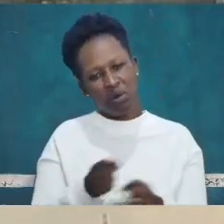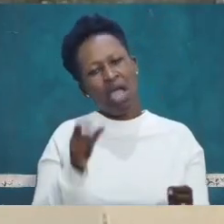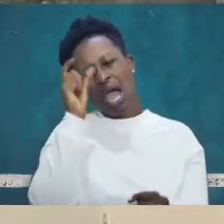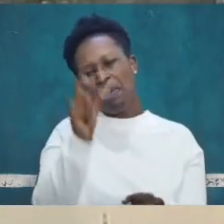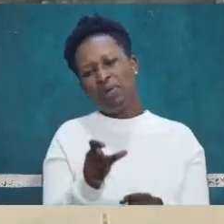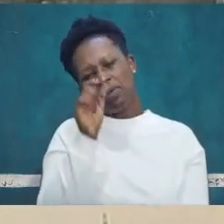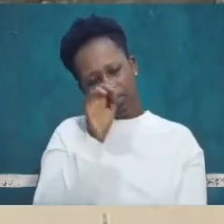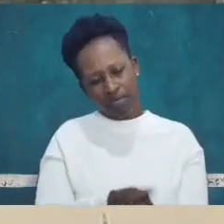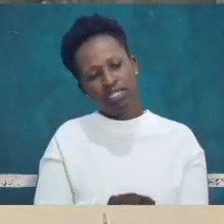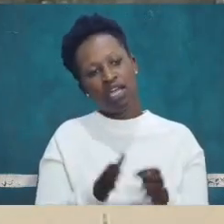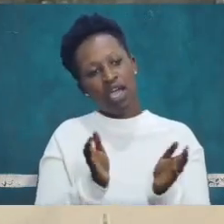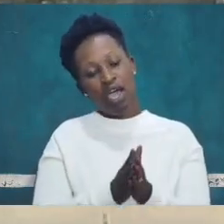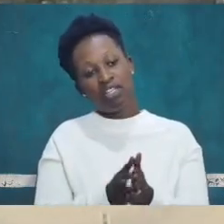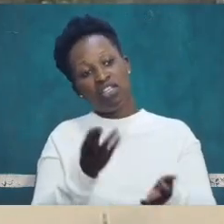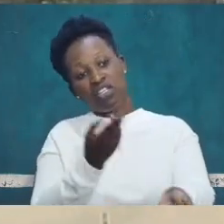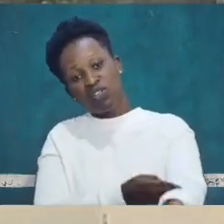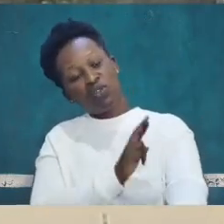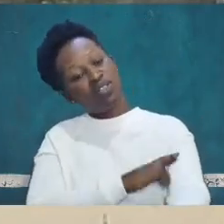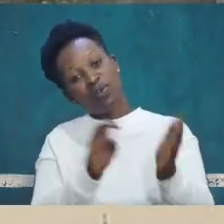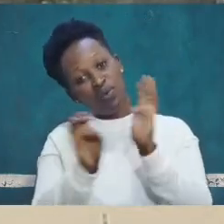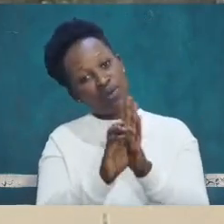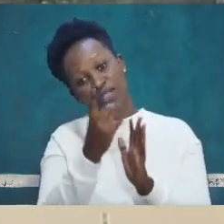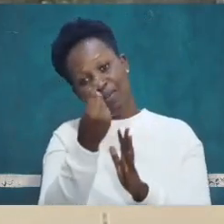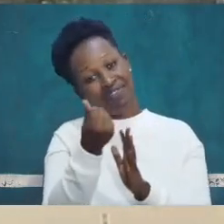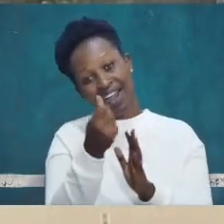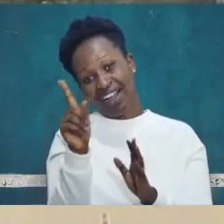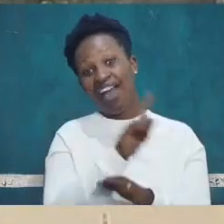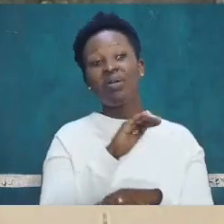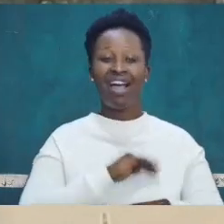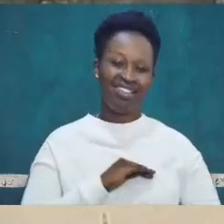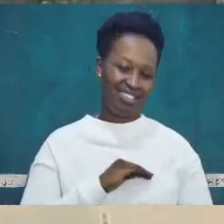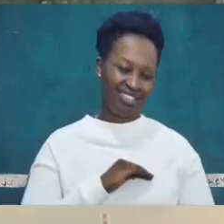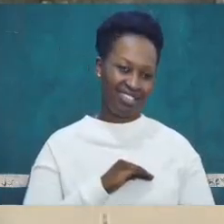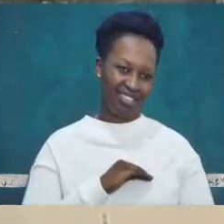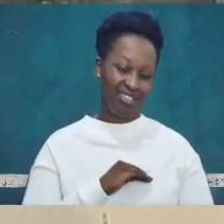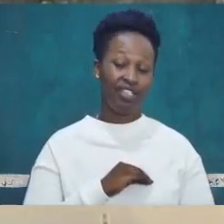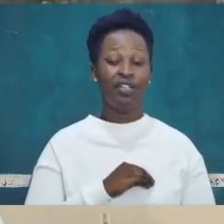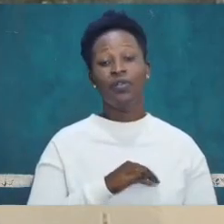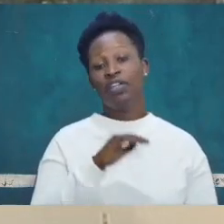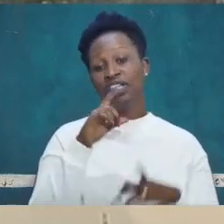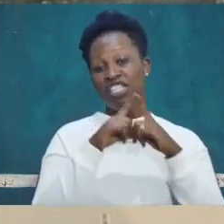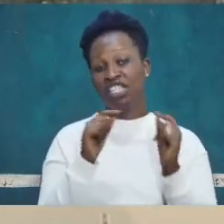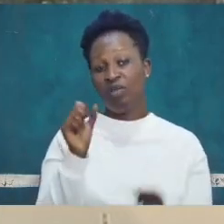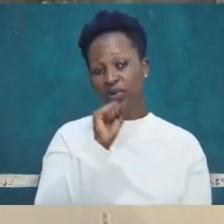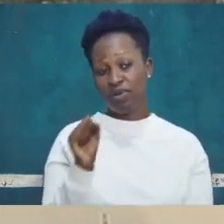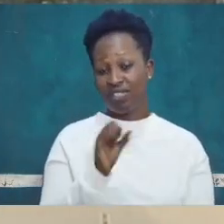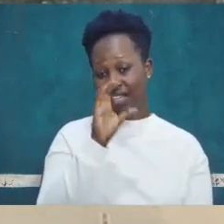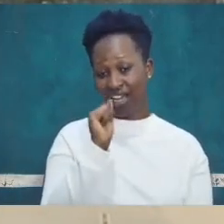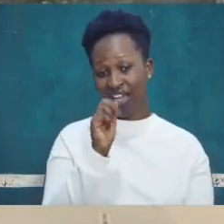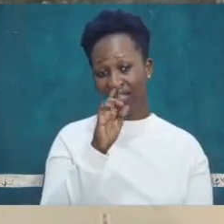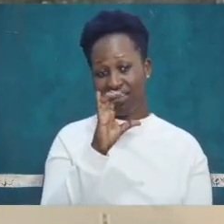many, and yet resources like money is not enough. So scarcity, this is a